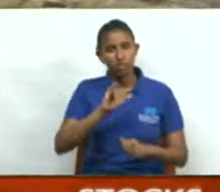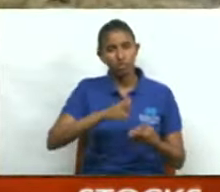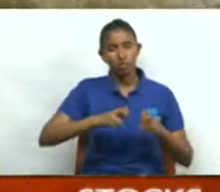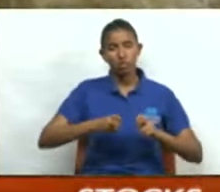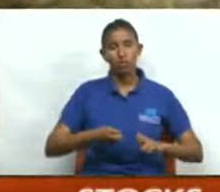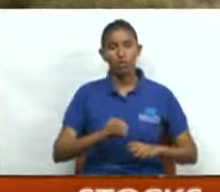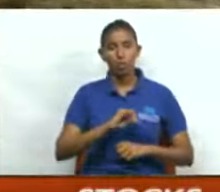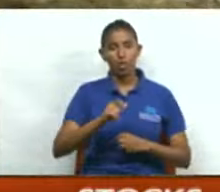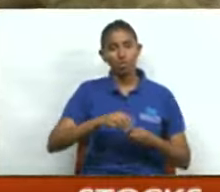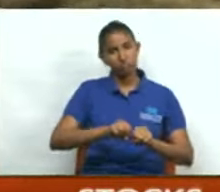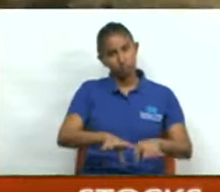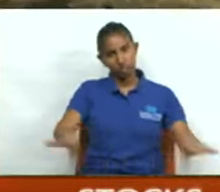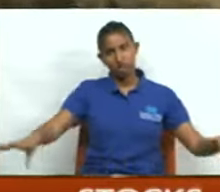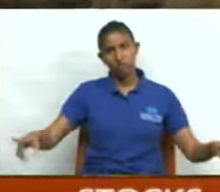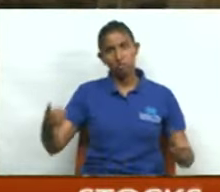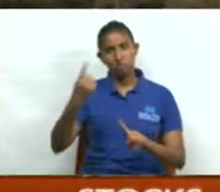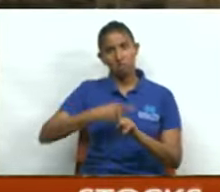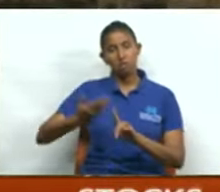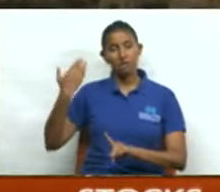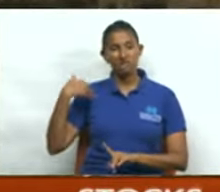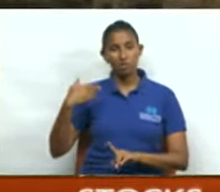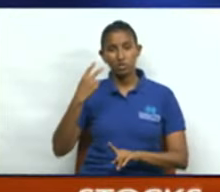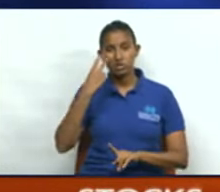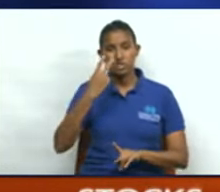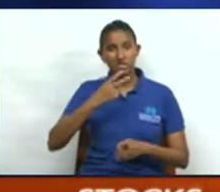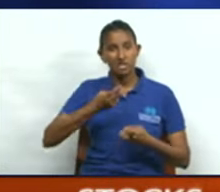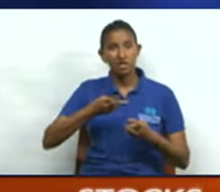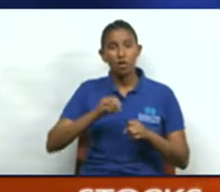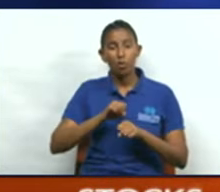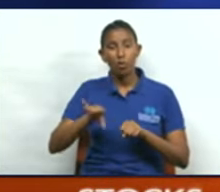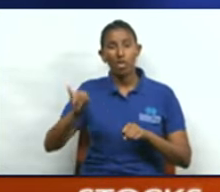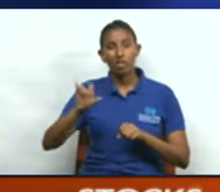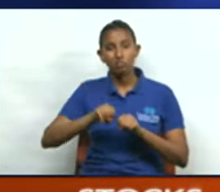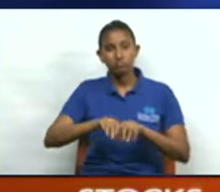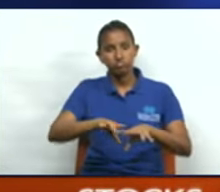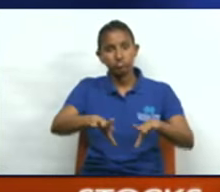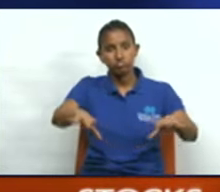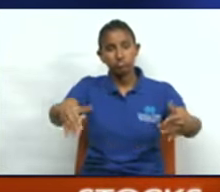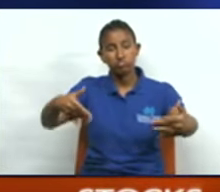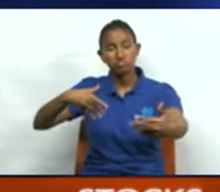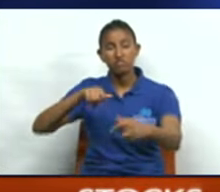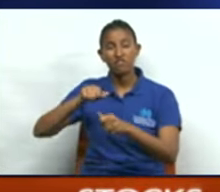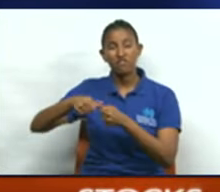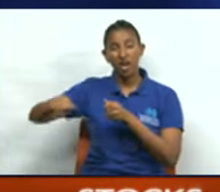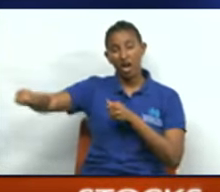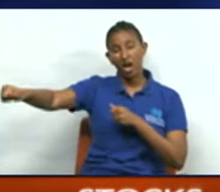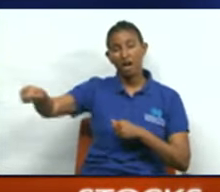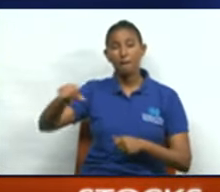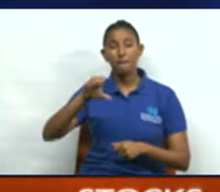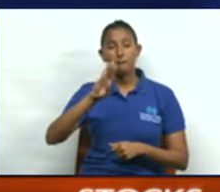month has seen oil reach as far as Bonaire. And now for a look at today's energy and forex prices.